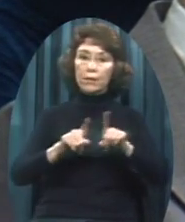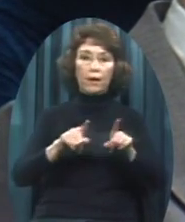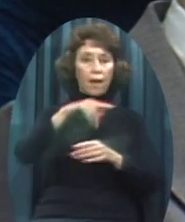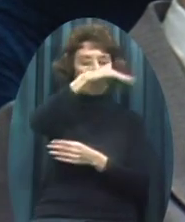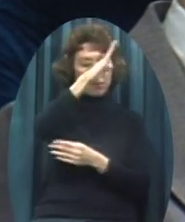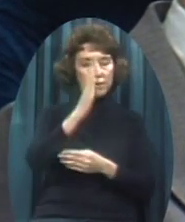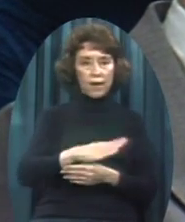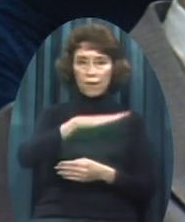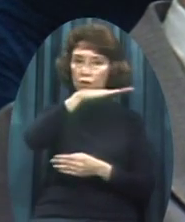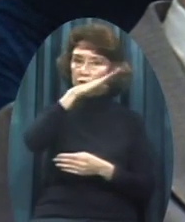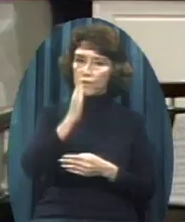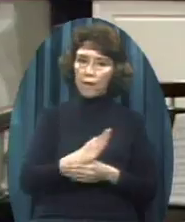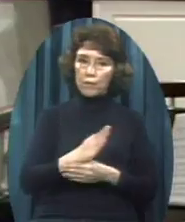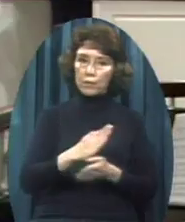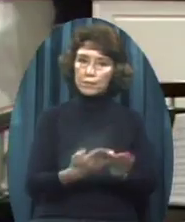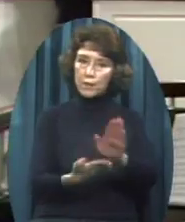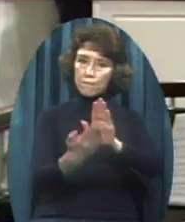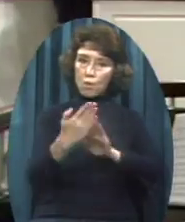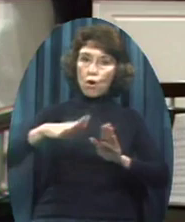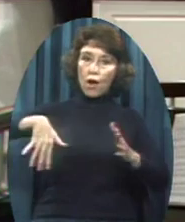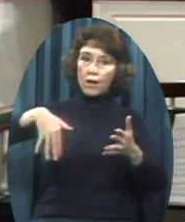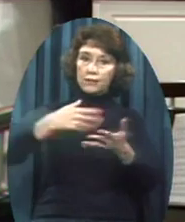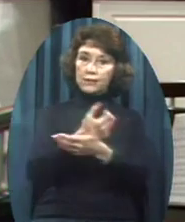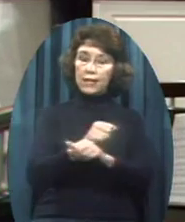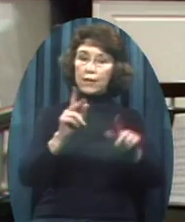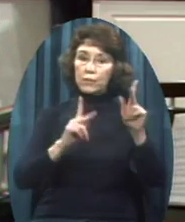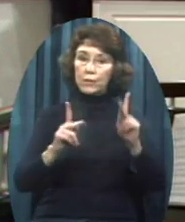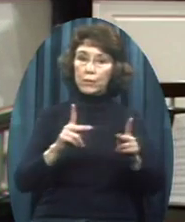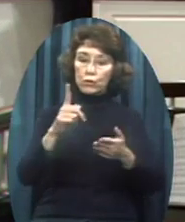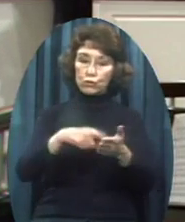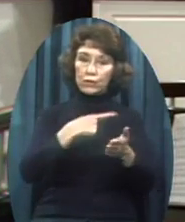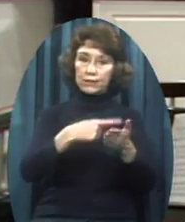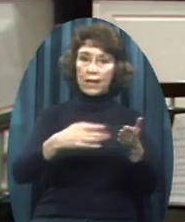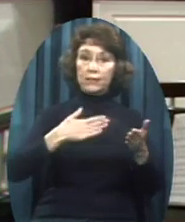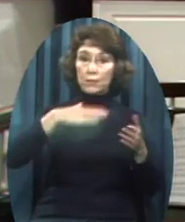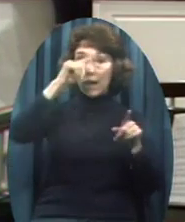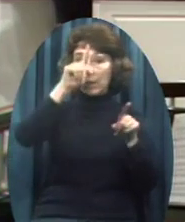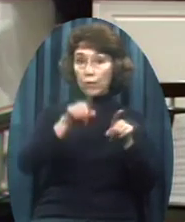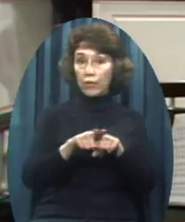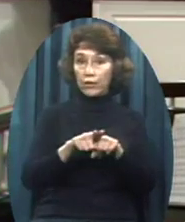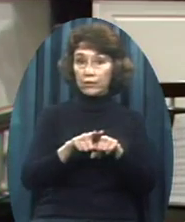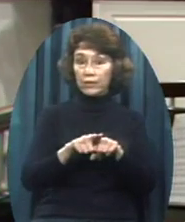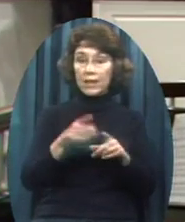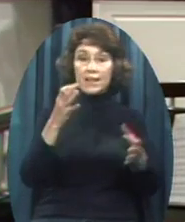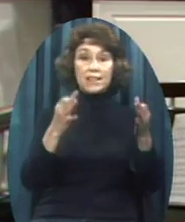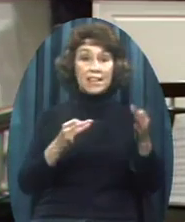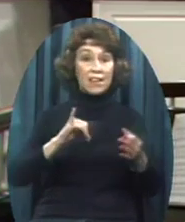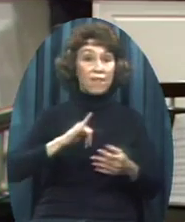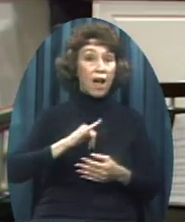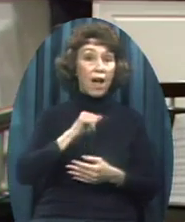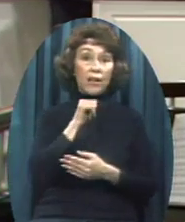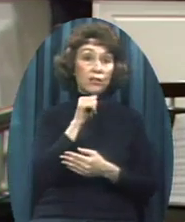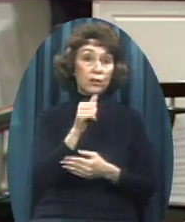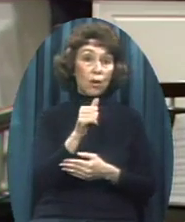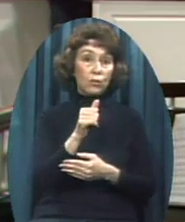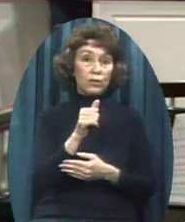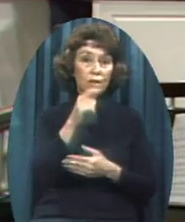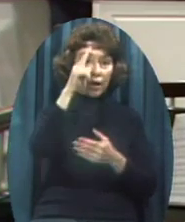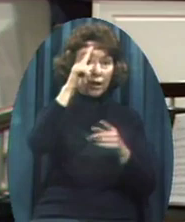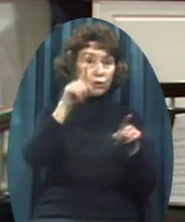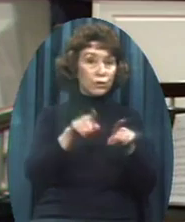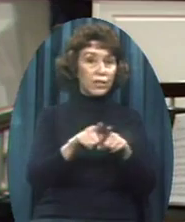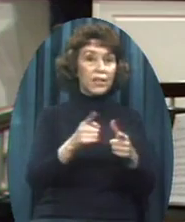my brother. If I happen not to disagree with him, and you don't know whether I do or don't, and when I see him in private, if I don't, I'll share it with him from a heart of